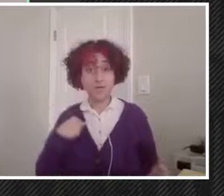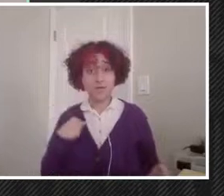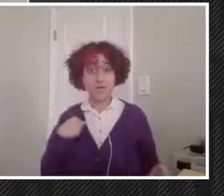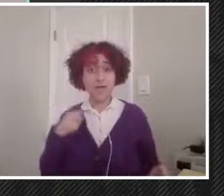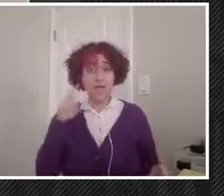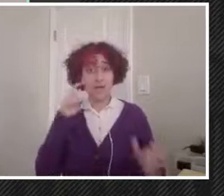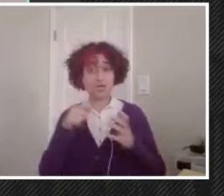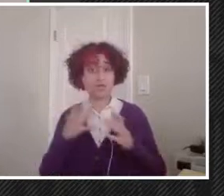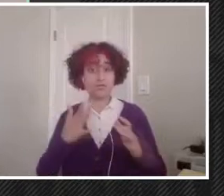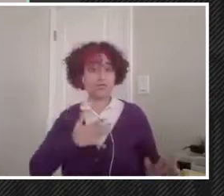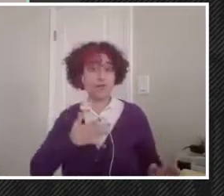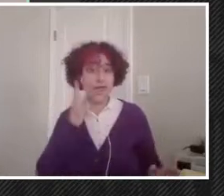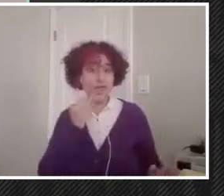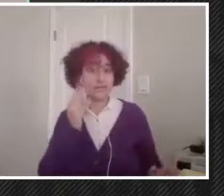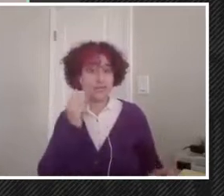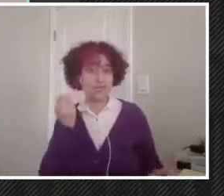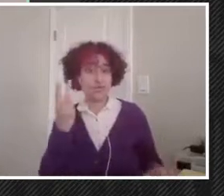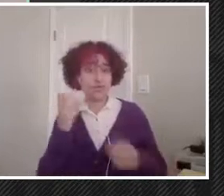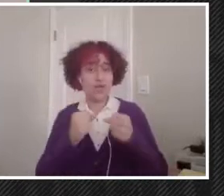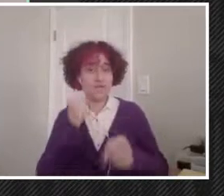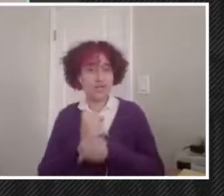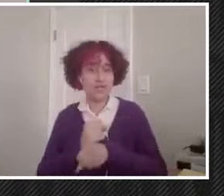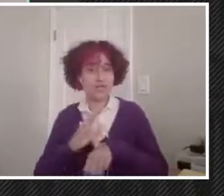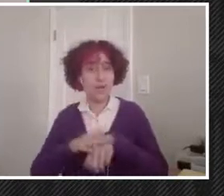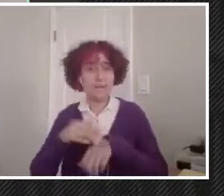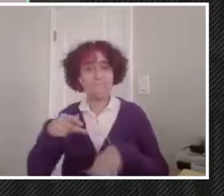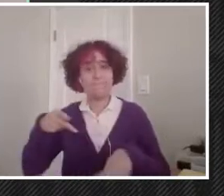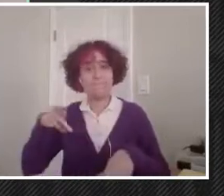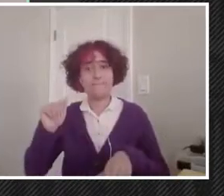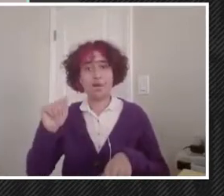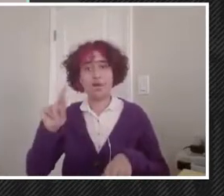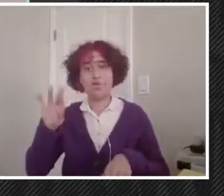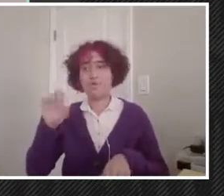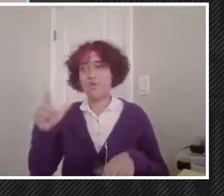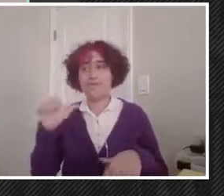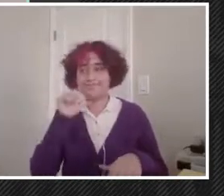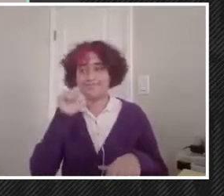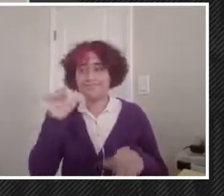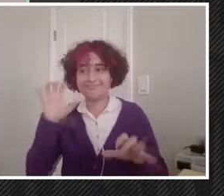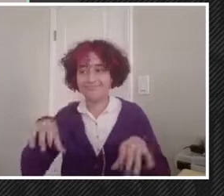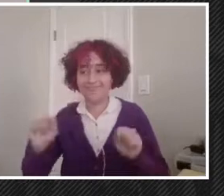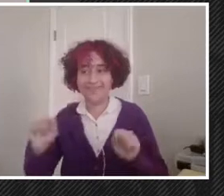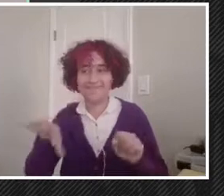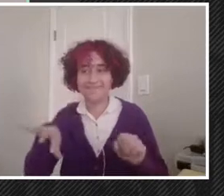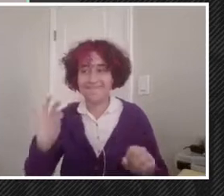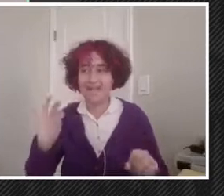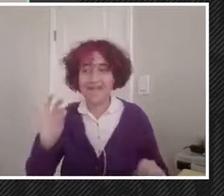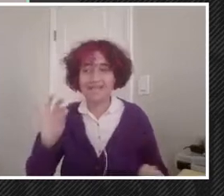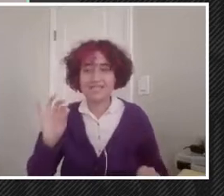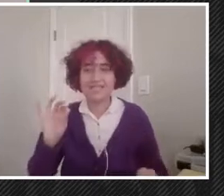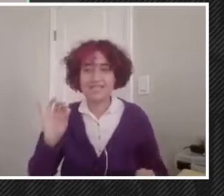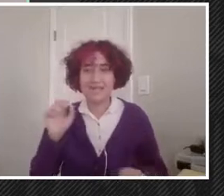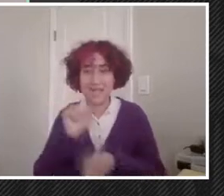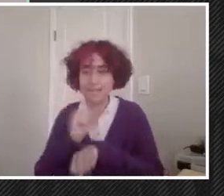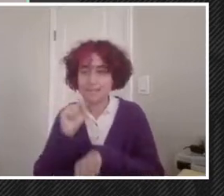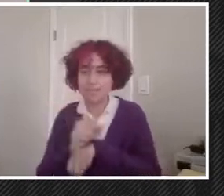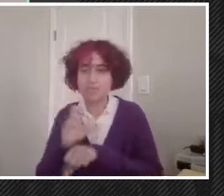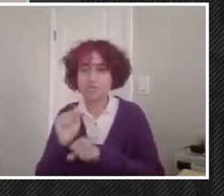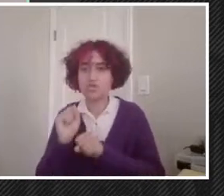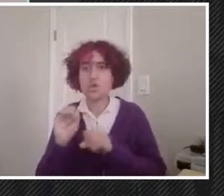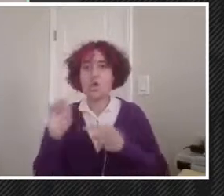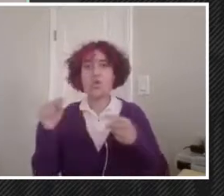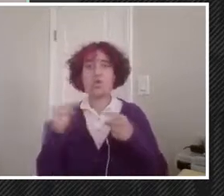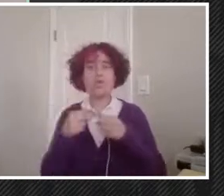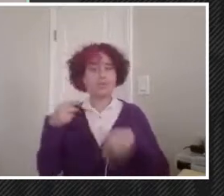on parole, not being able to find employment. So when there came a chance to enact the Fair Chance Hiring Ordinance, I